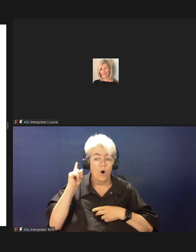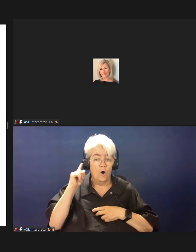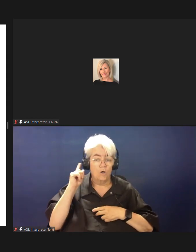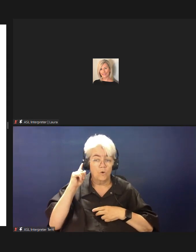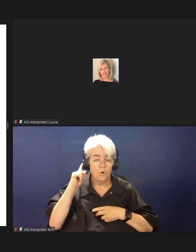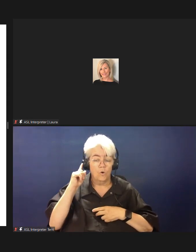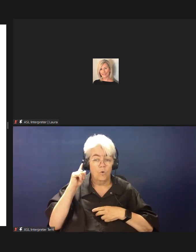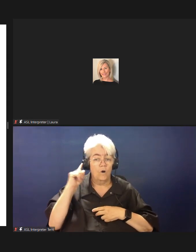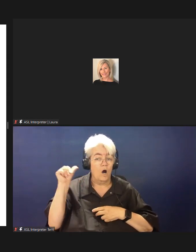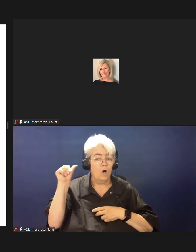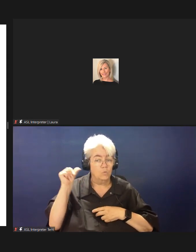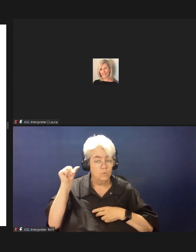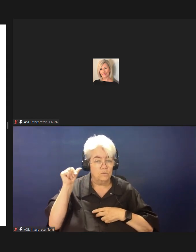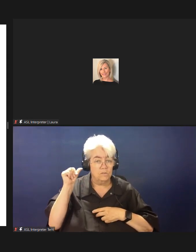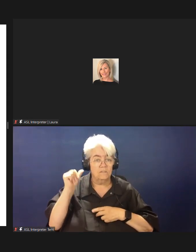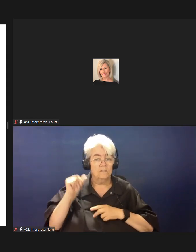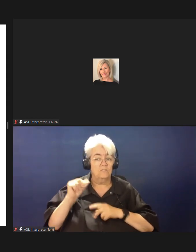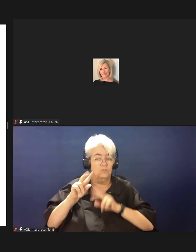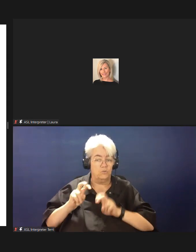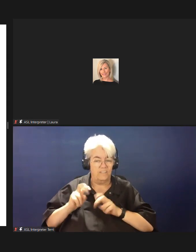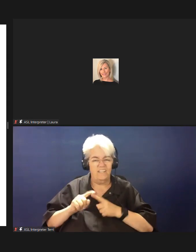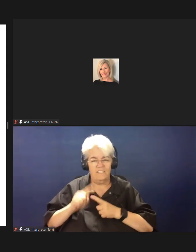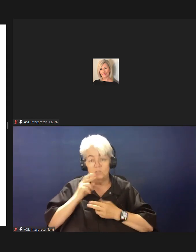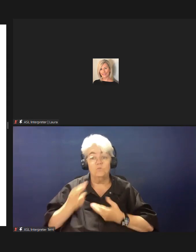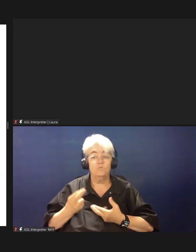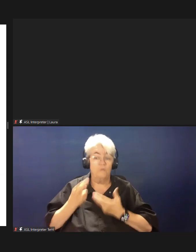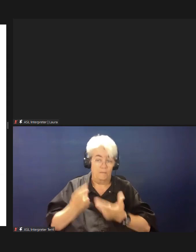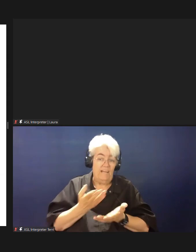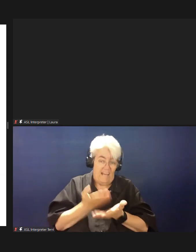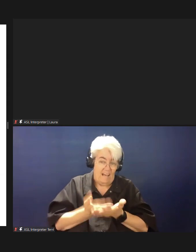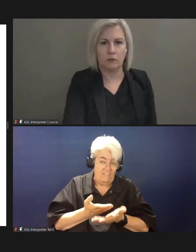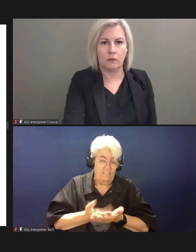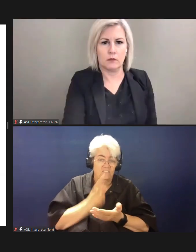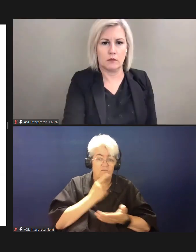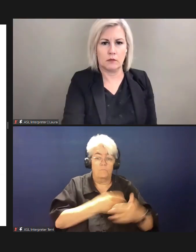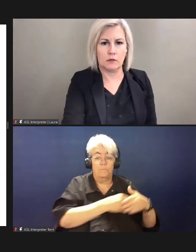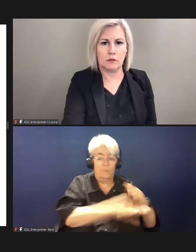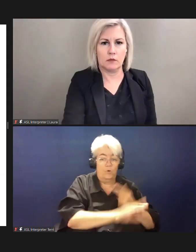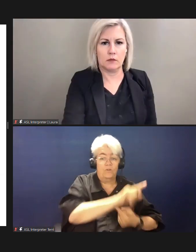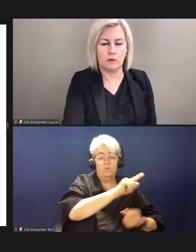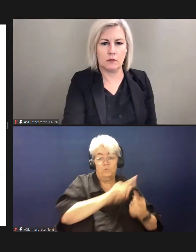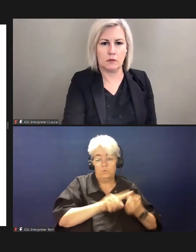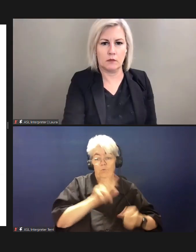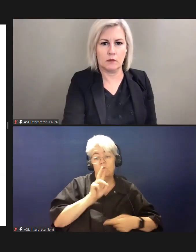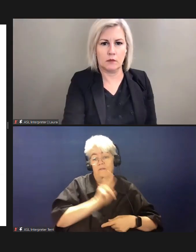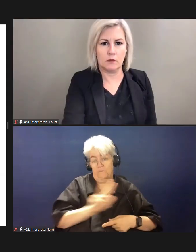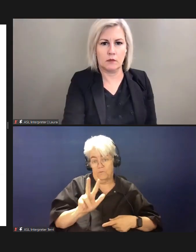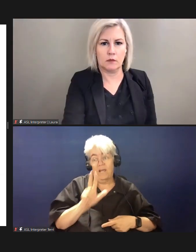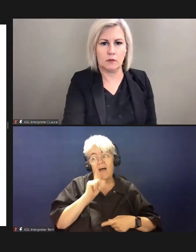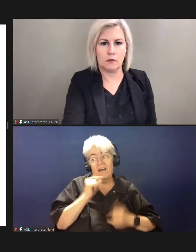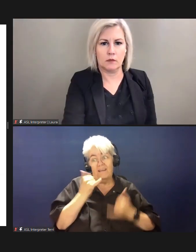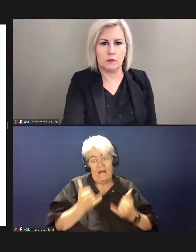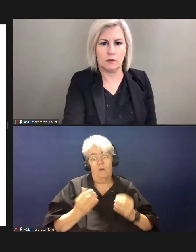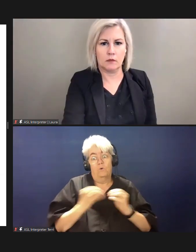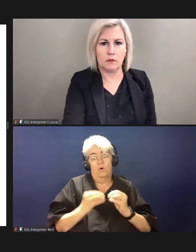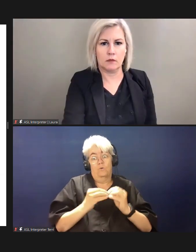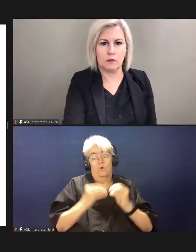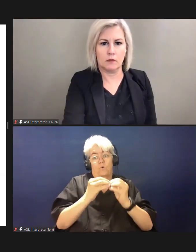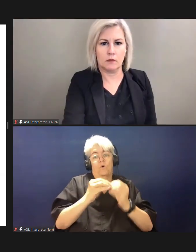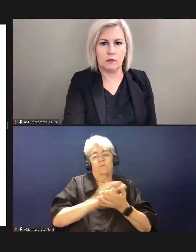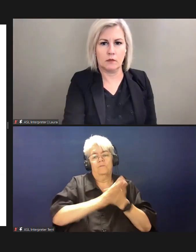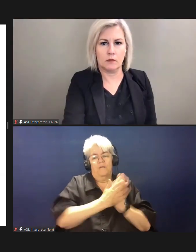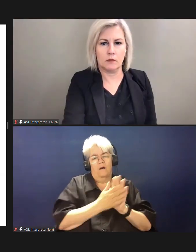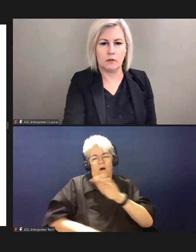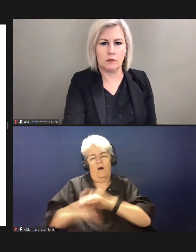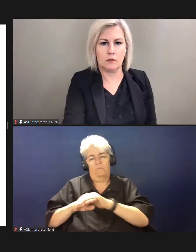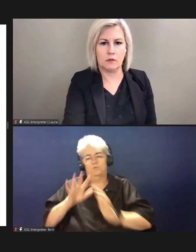the recommended evidence-based practice for children birth to 3 years of age, and increasingly being used for older